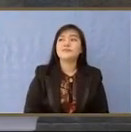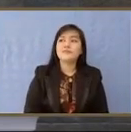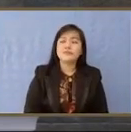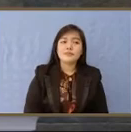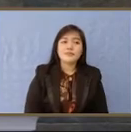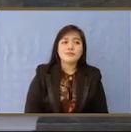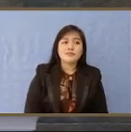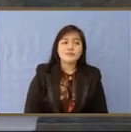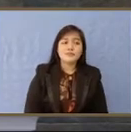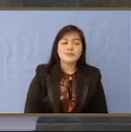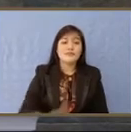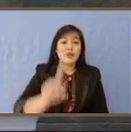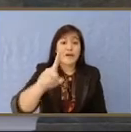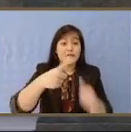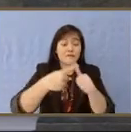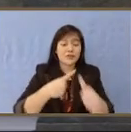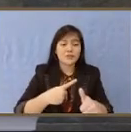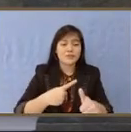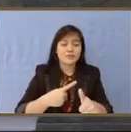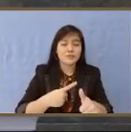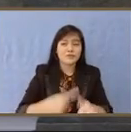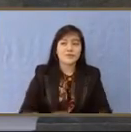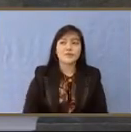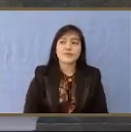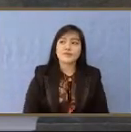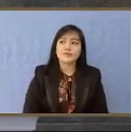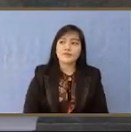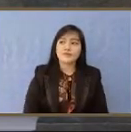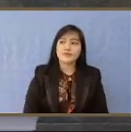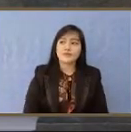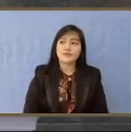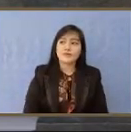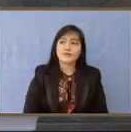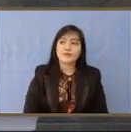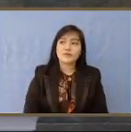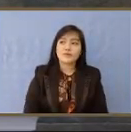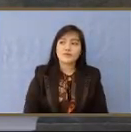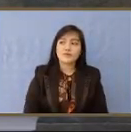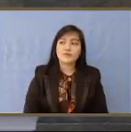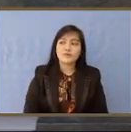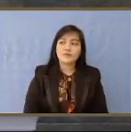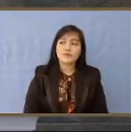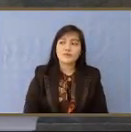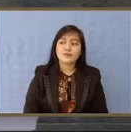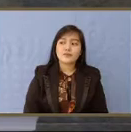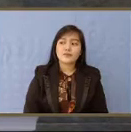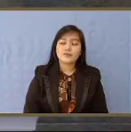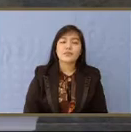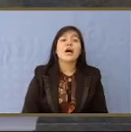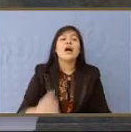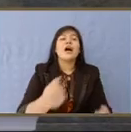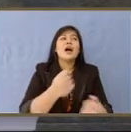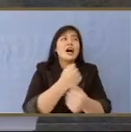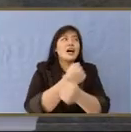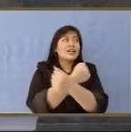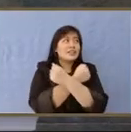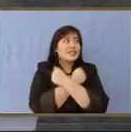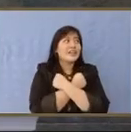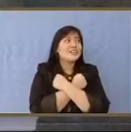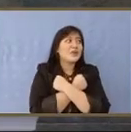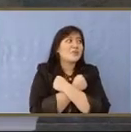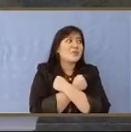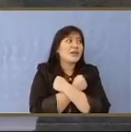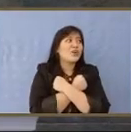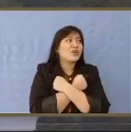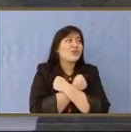eh. The first one ay tinatawag na love's resolve. Okay? Ito po